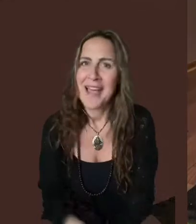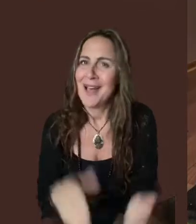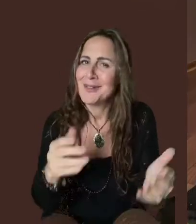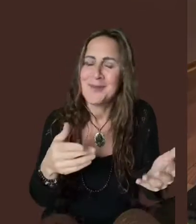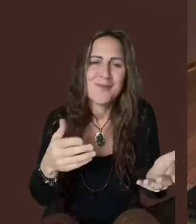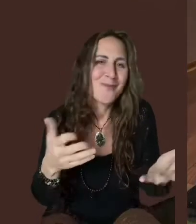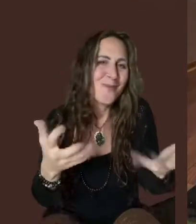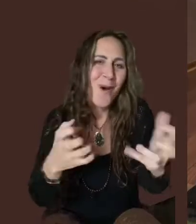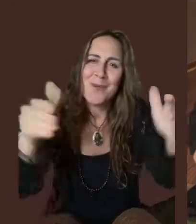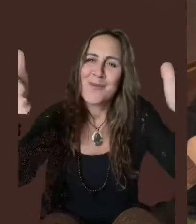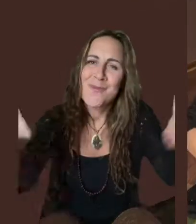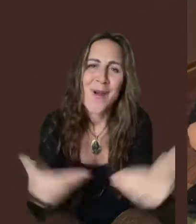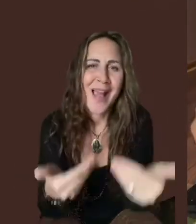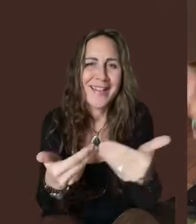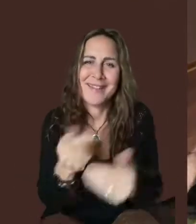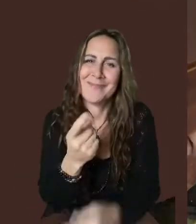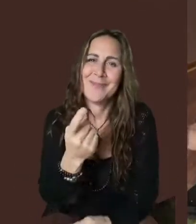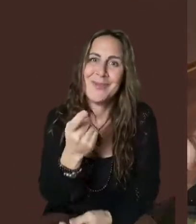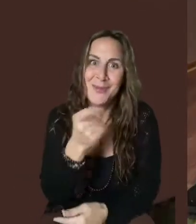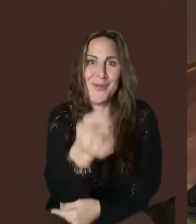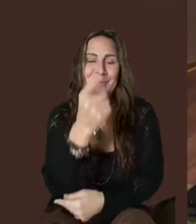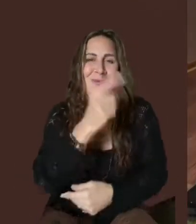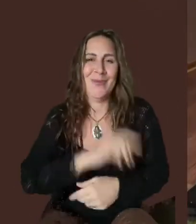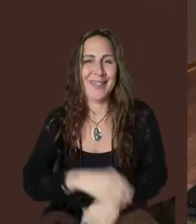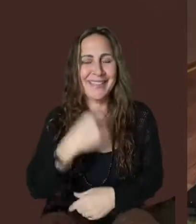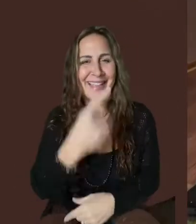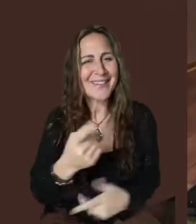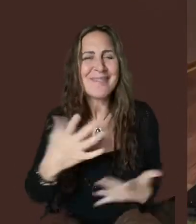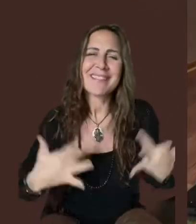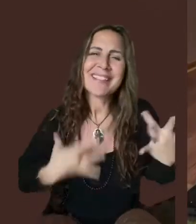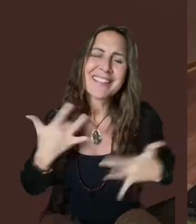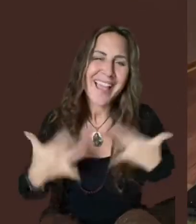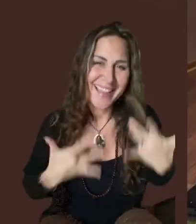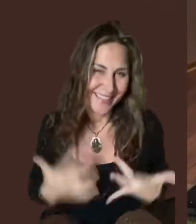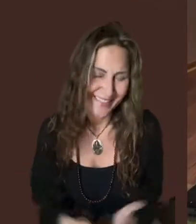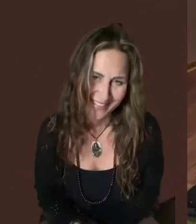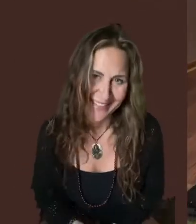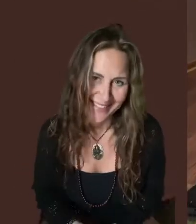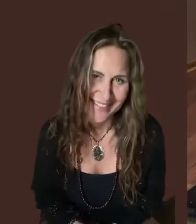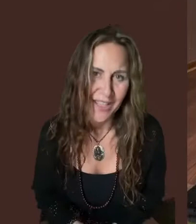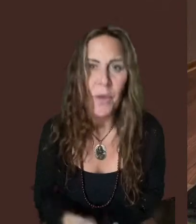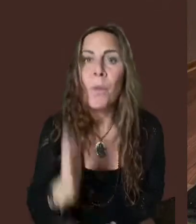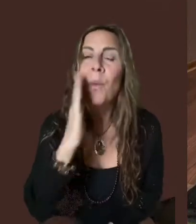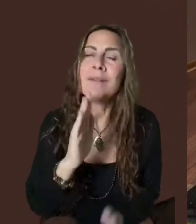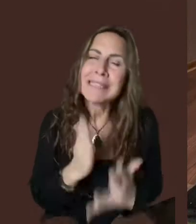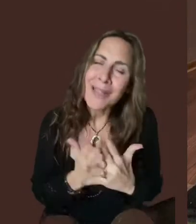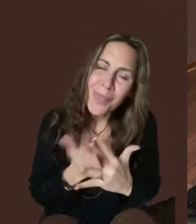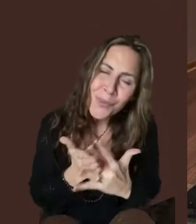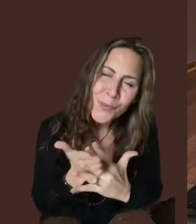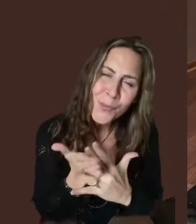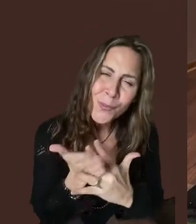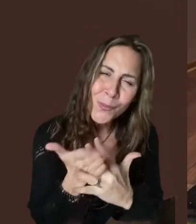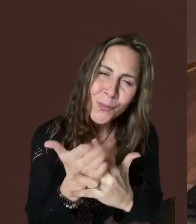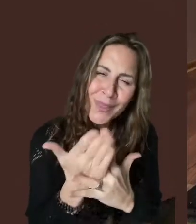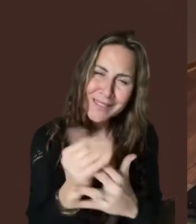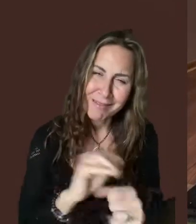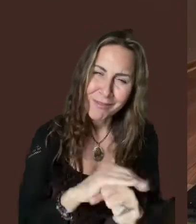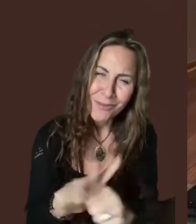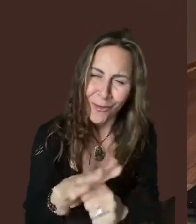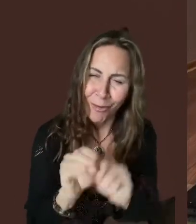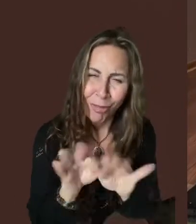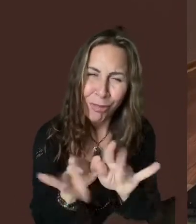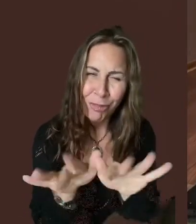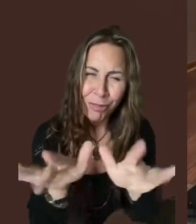to welcome you. I wanted to tell you that I'm excited. I wanted to tell you that, we're going to get through this pandemic together. We're going to sustain, we're going